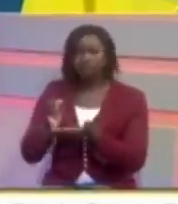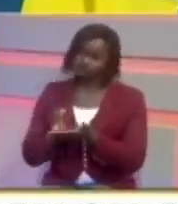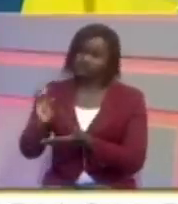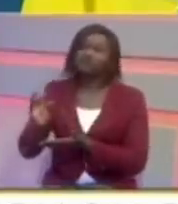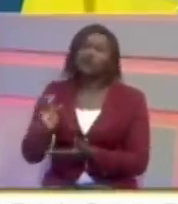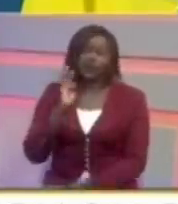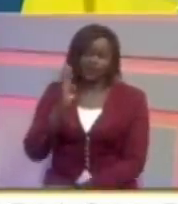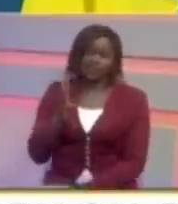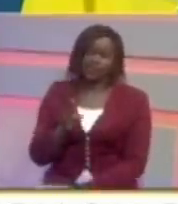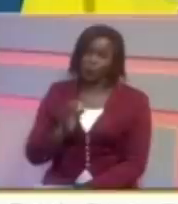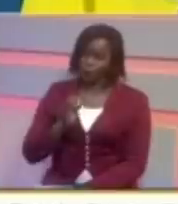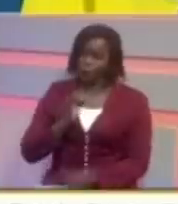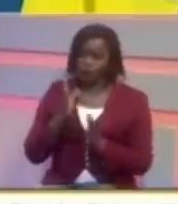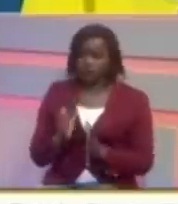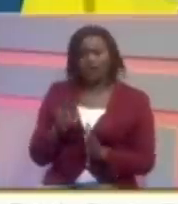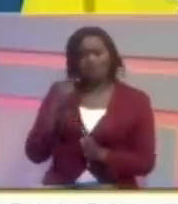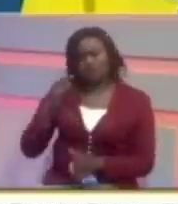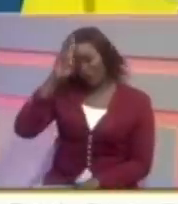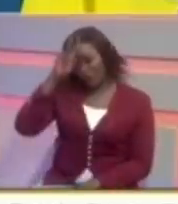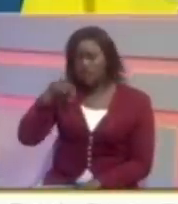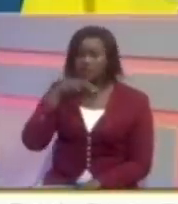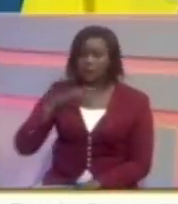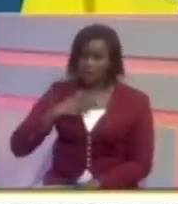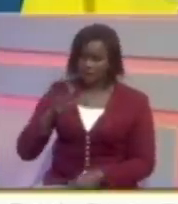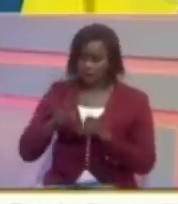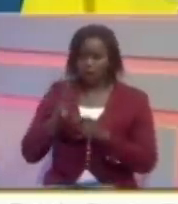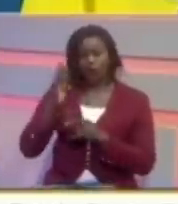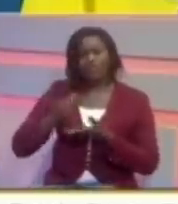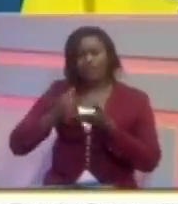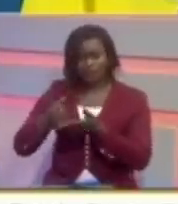I will assist the owner of the goat. My people will assist him.